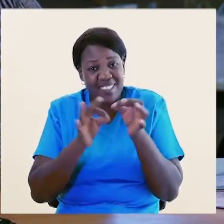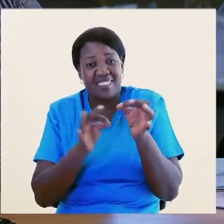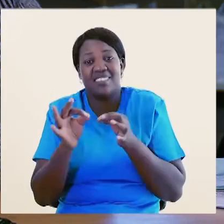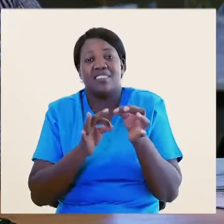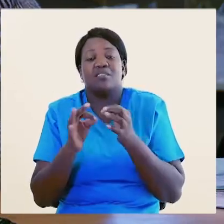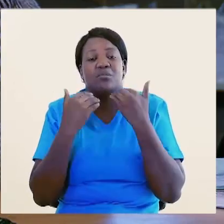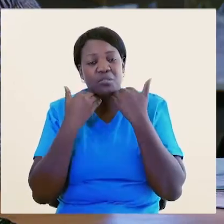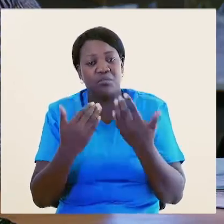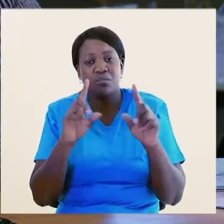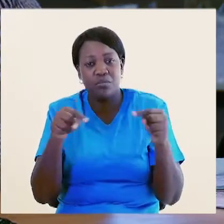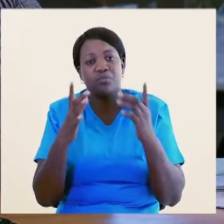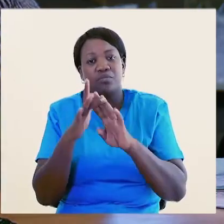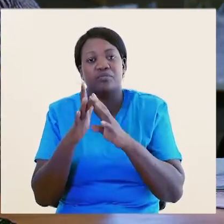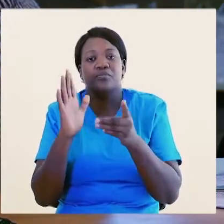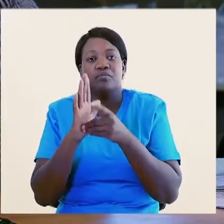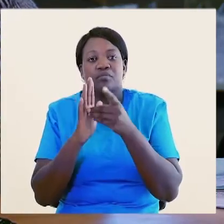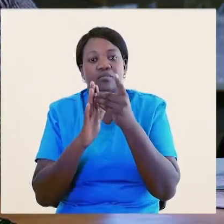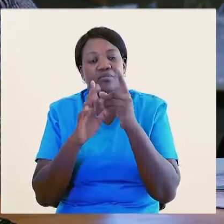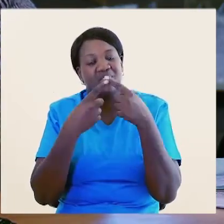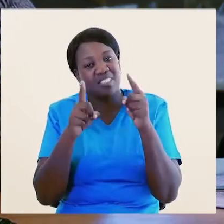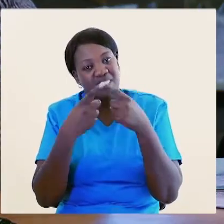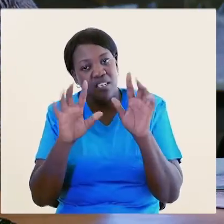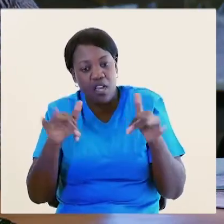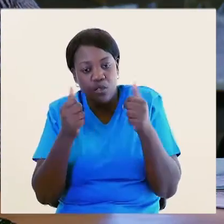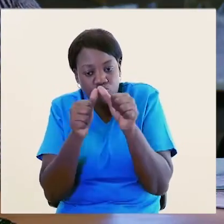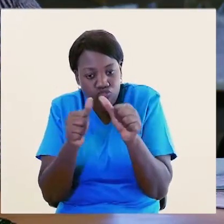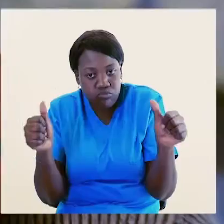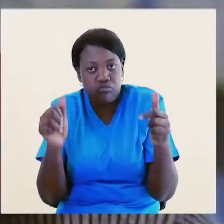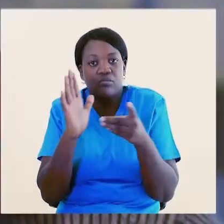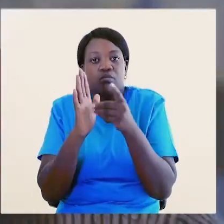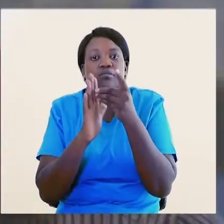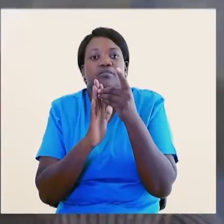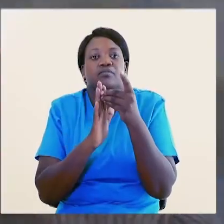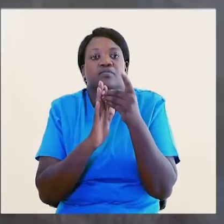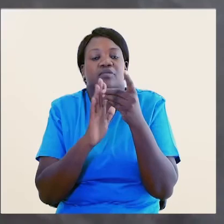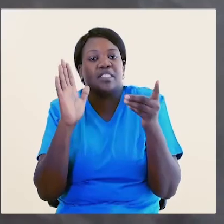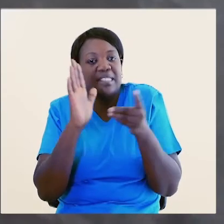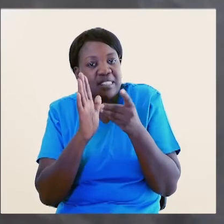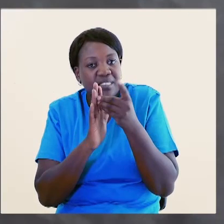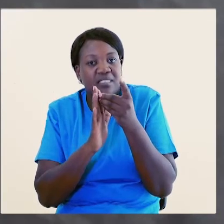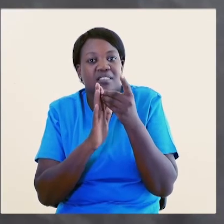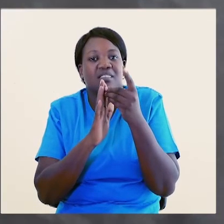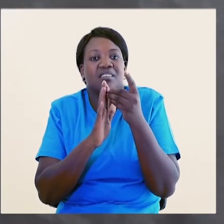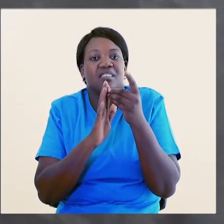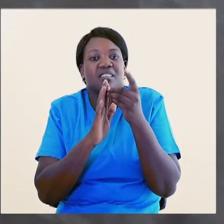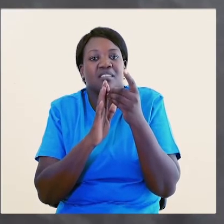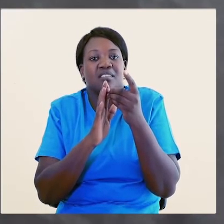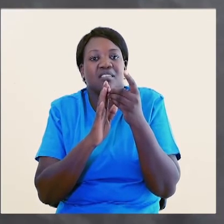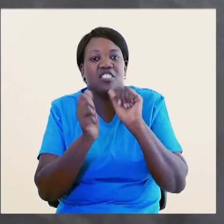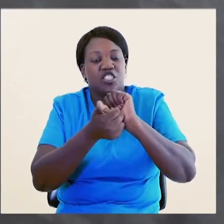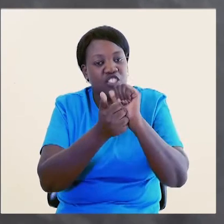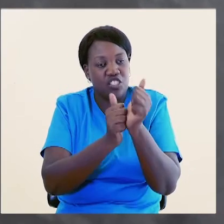important points about development and different ways to measure development. Development is a process of change